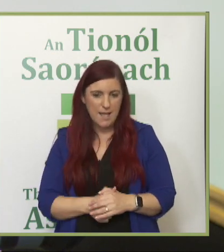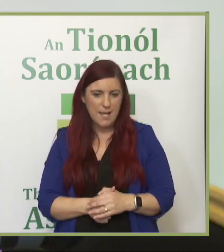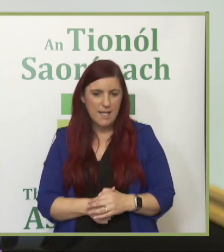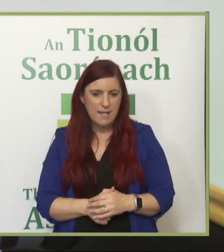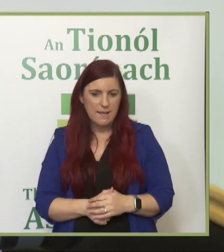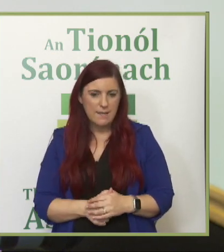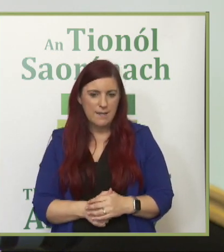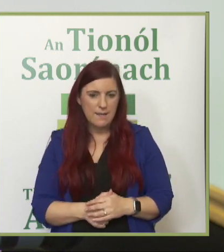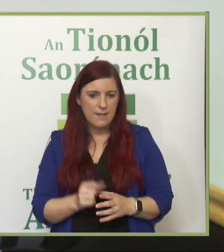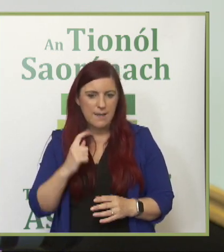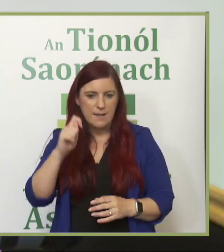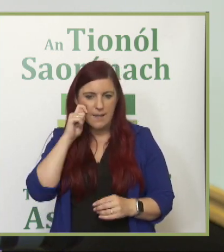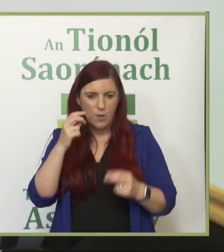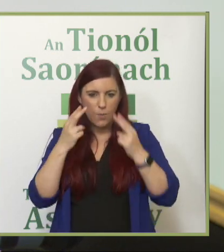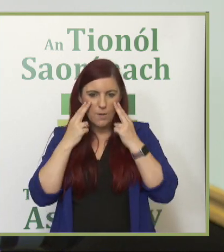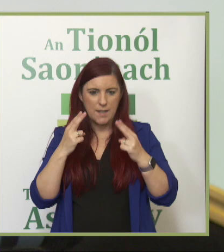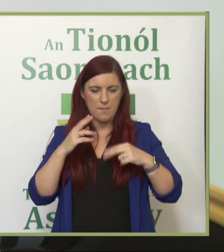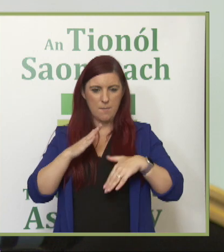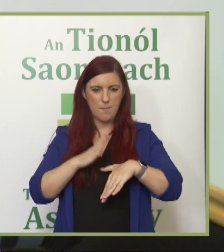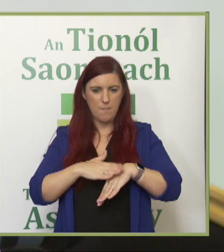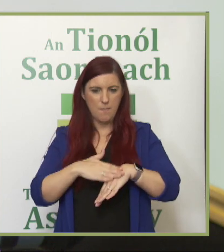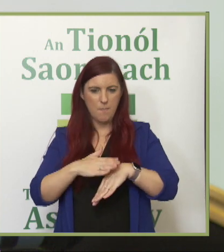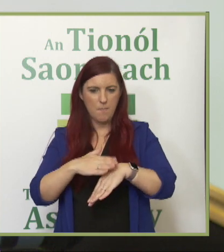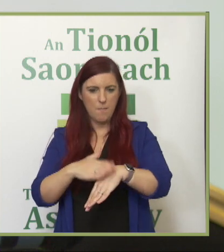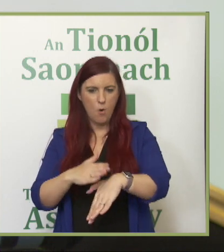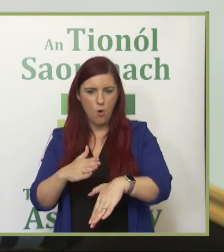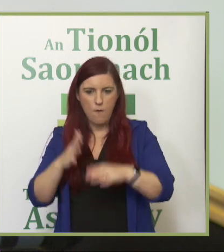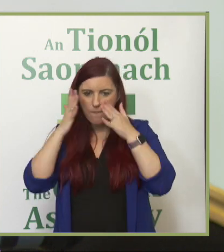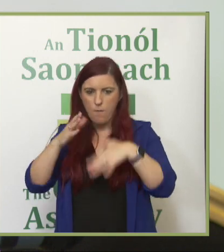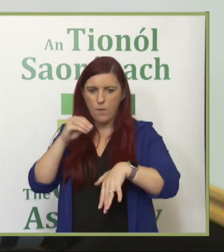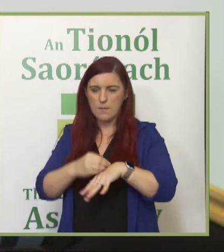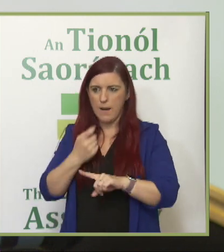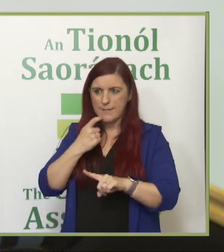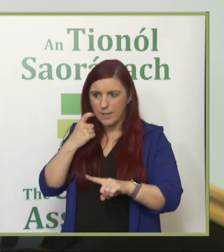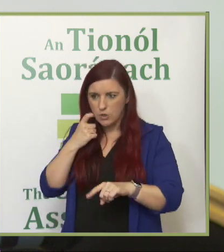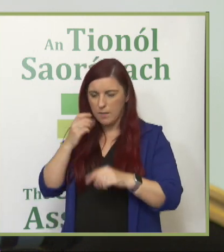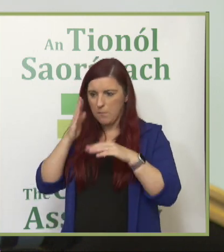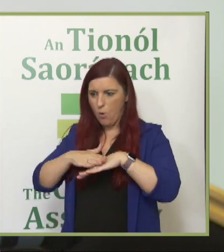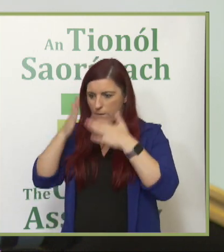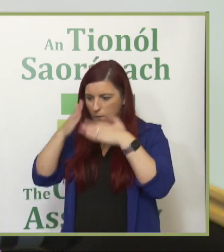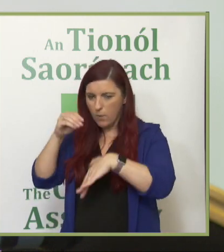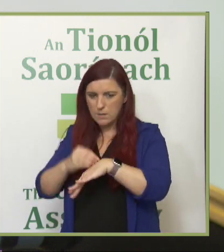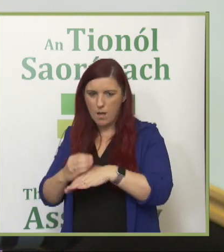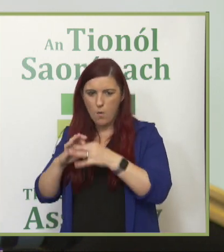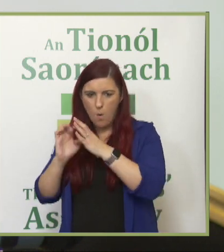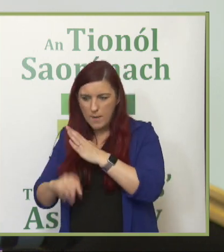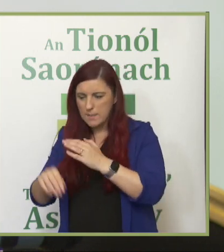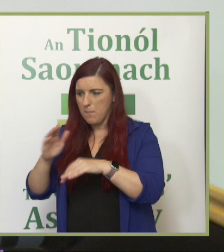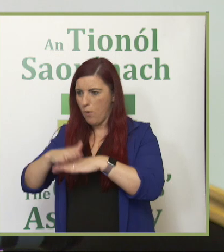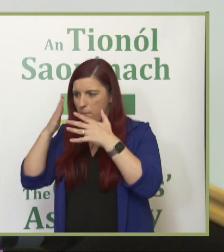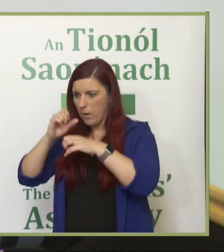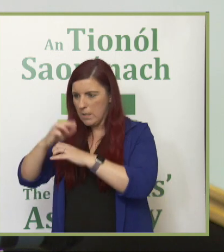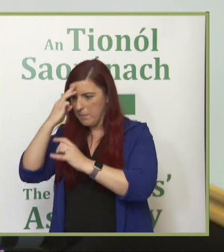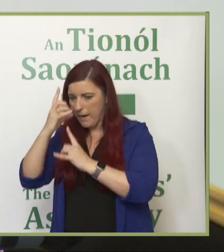I really think we need more resources around the homeless issue, around addiction, around mental health, because they